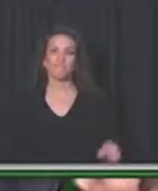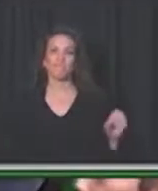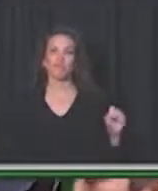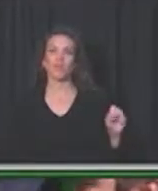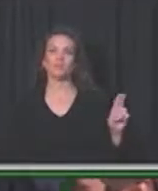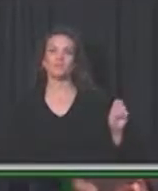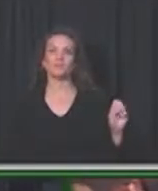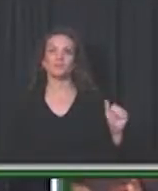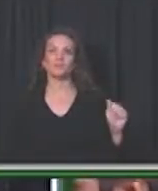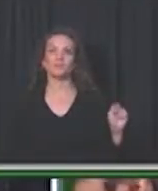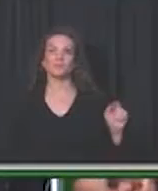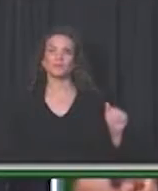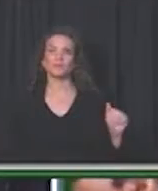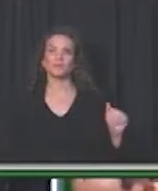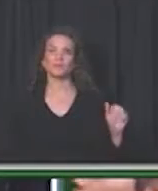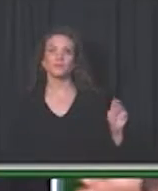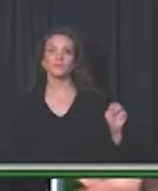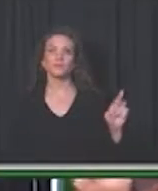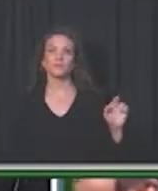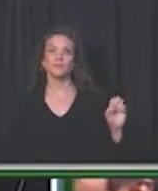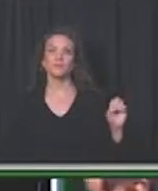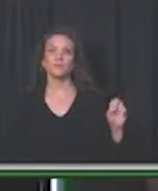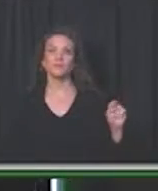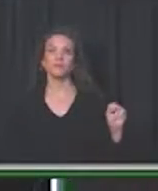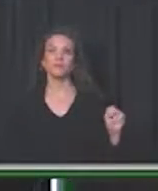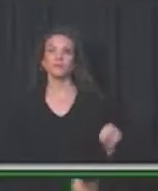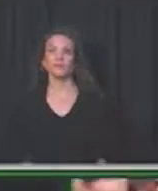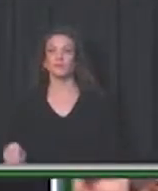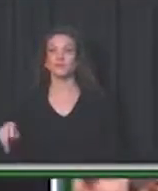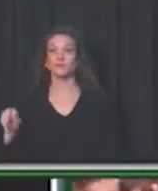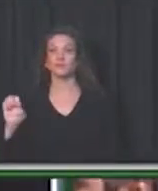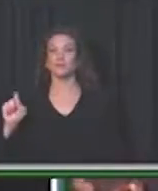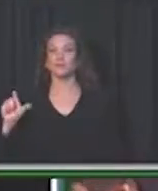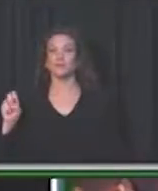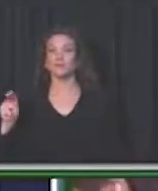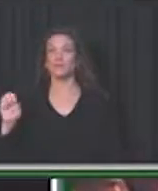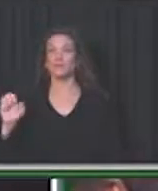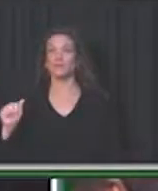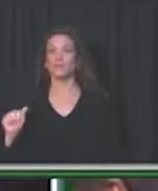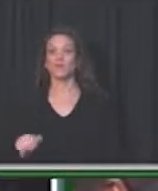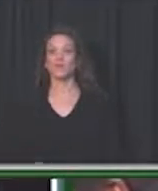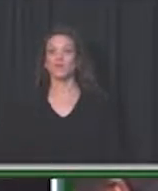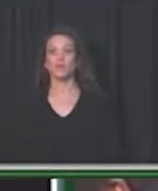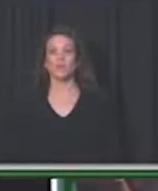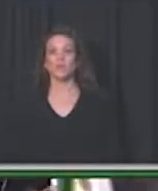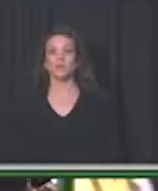Susanna Marudin. Yelena Romanyuk.